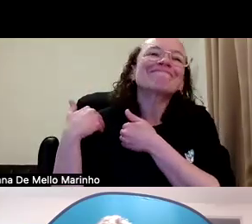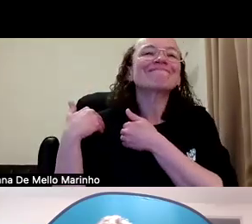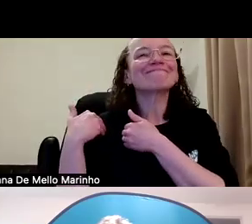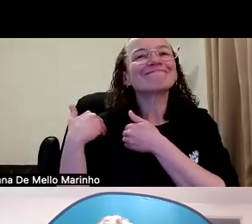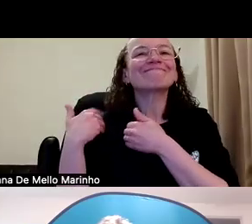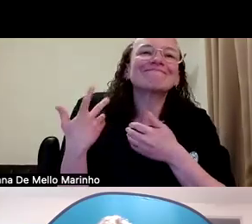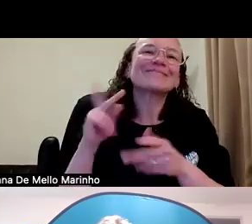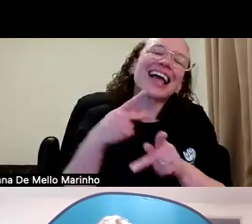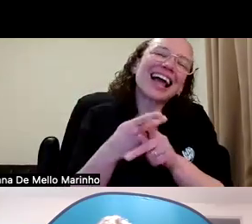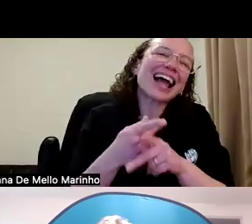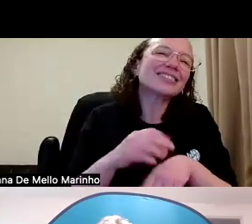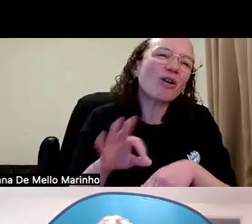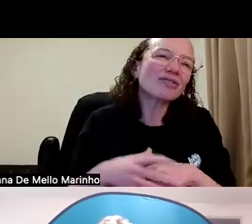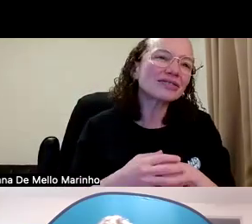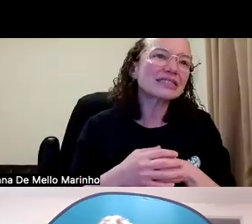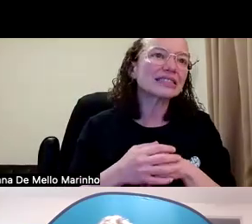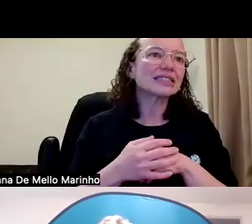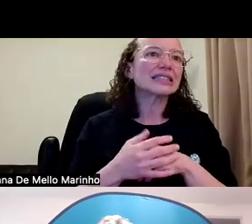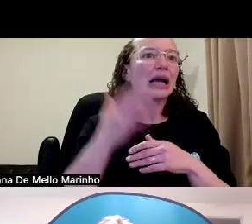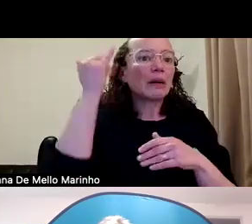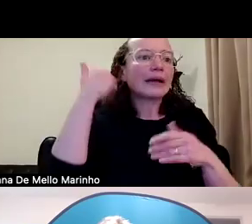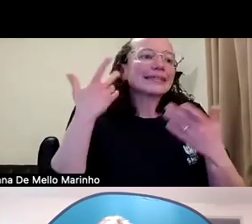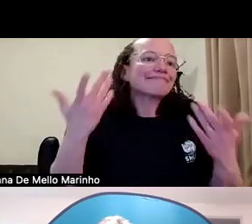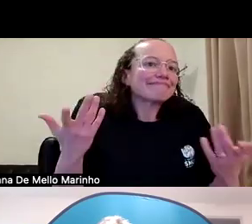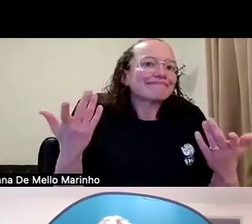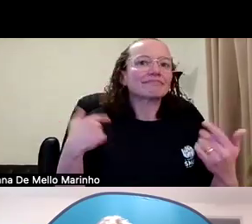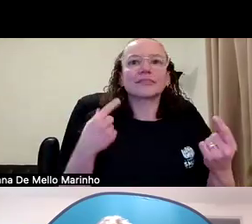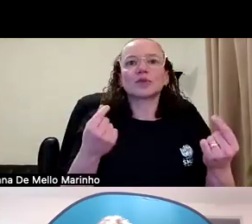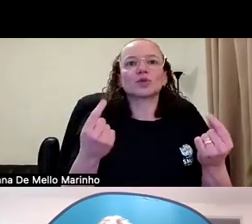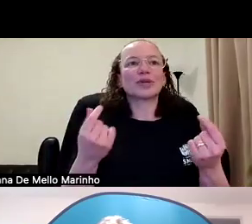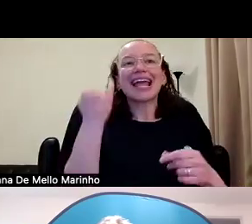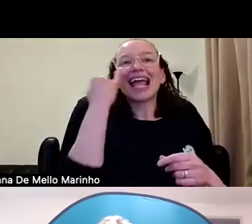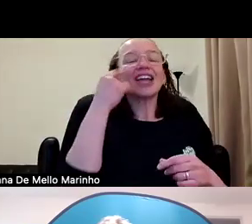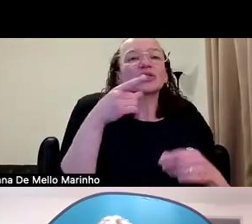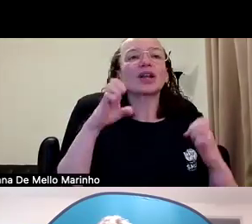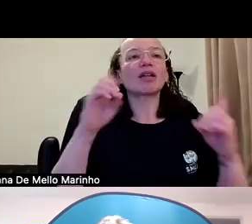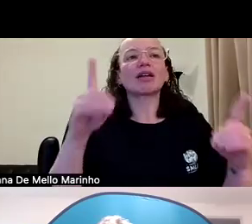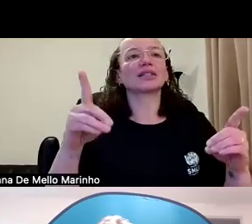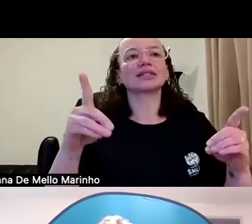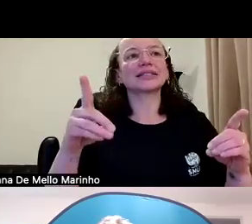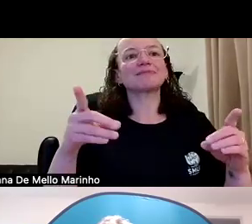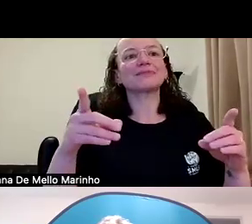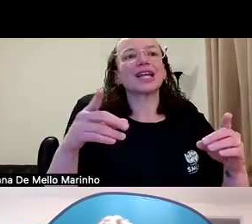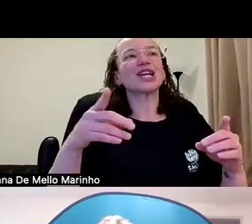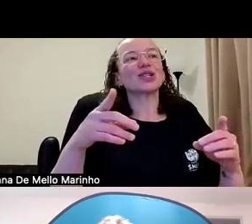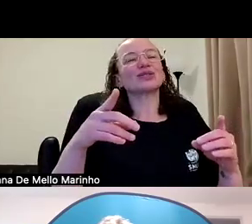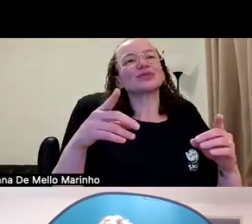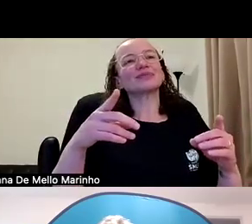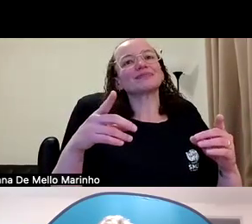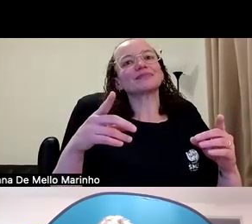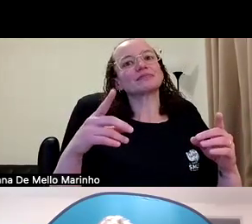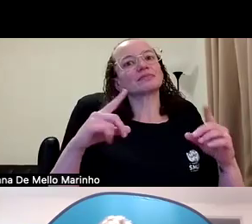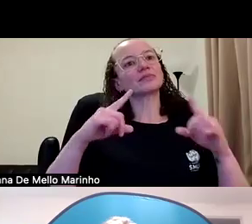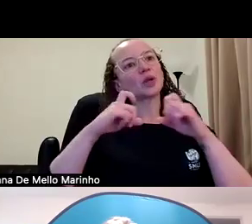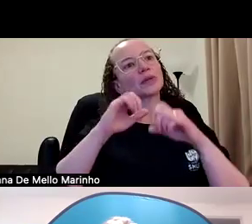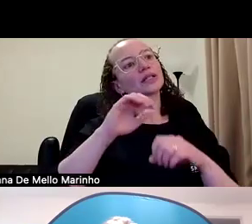It's your responsibility somewhat to do that type of job. I know it's kind of, what do I do in that situation? It's, I'm not